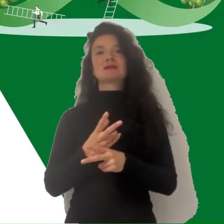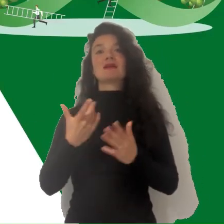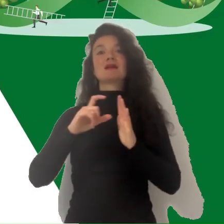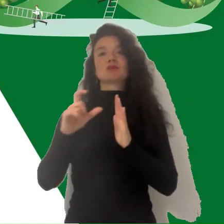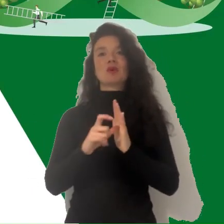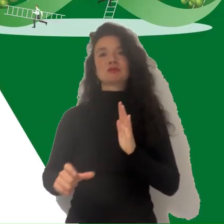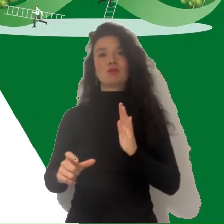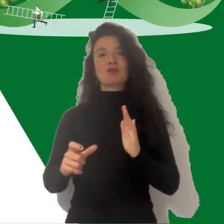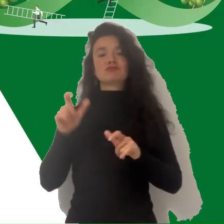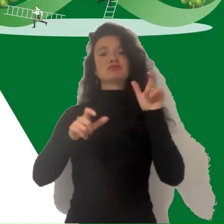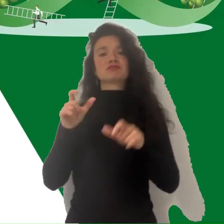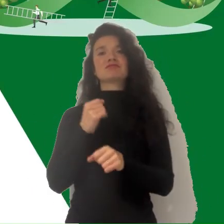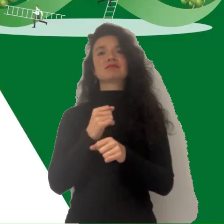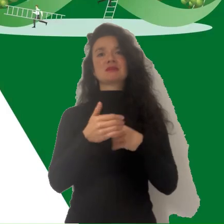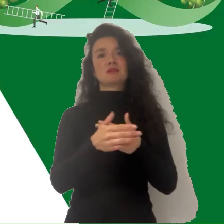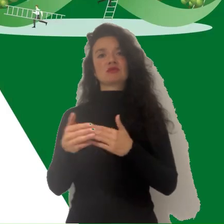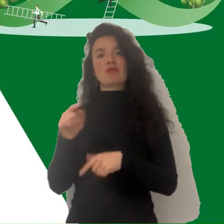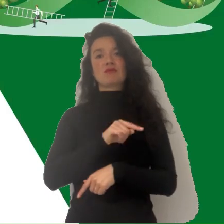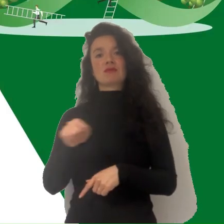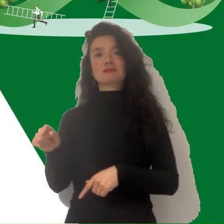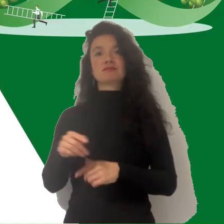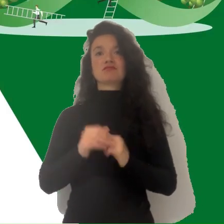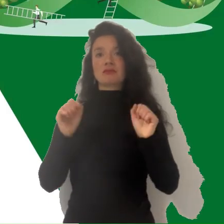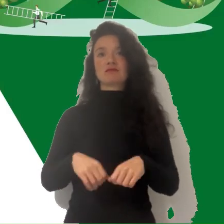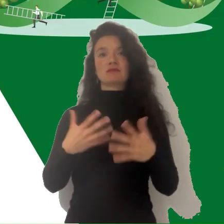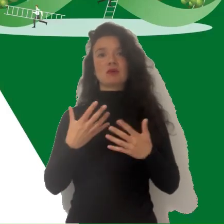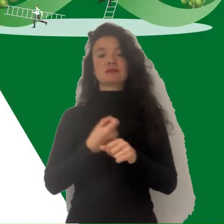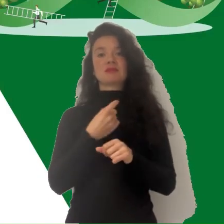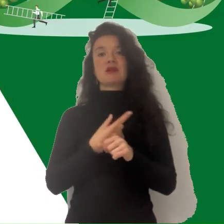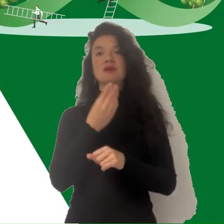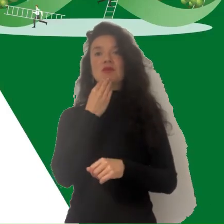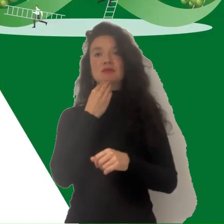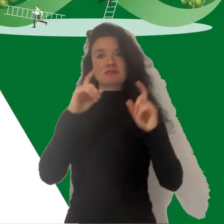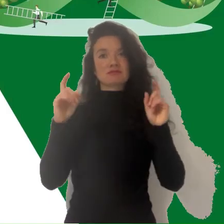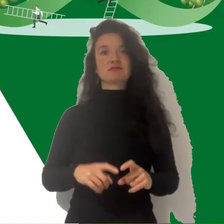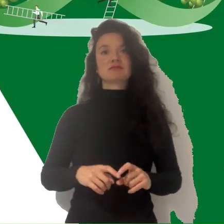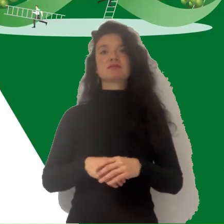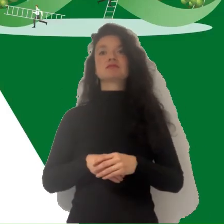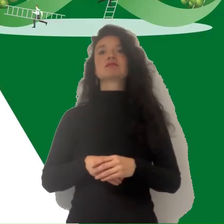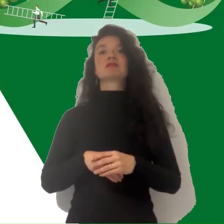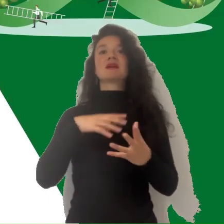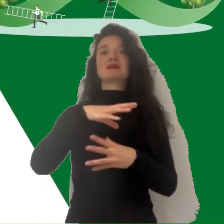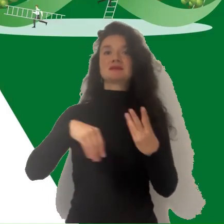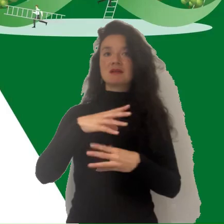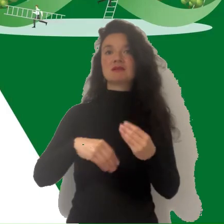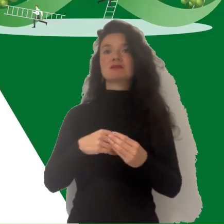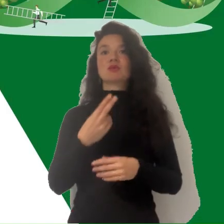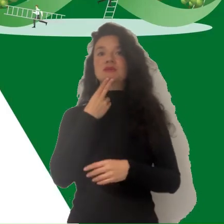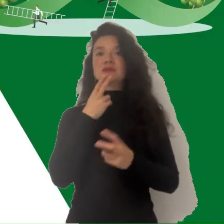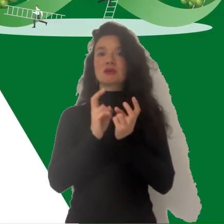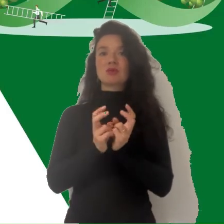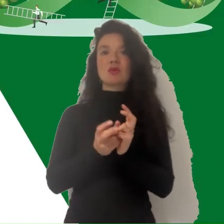services, the people working on these sectors, they can reduce food waste, recycle, they use